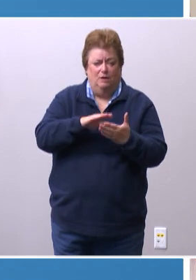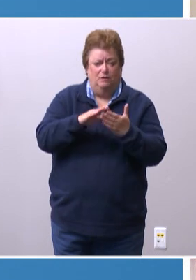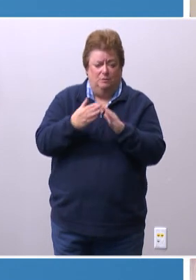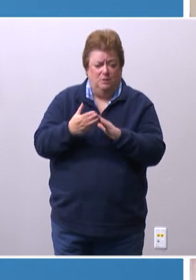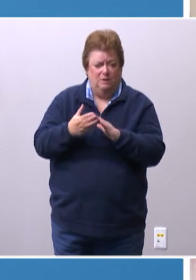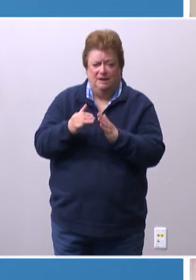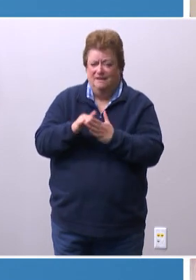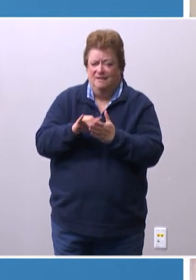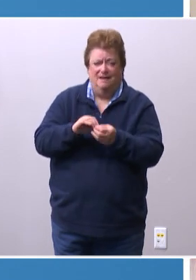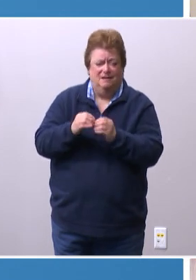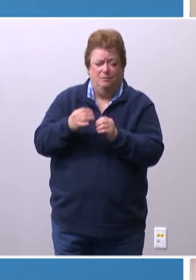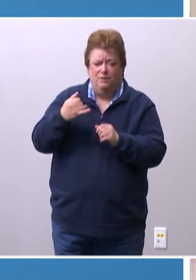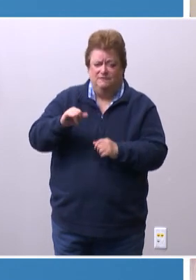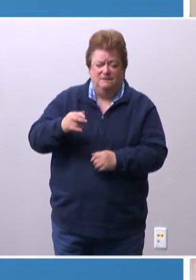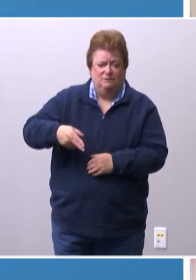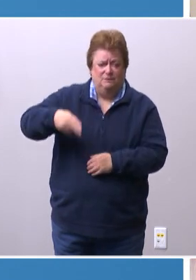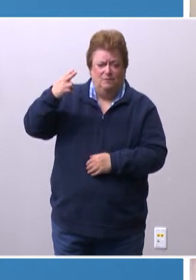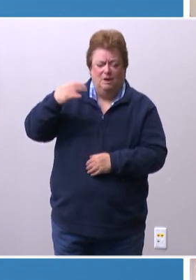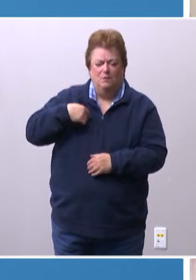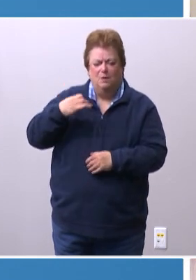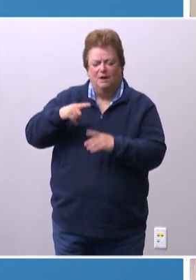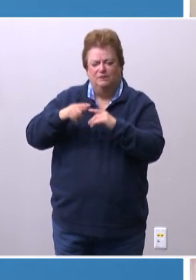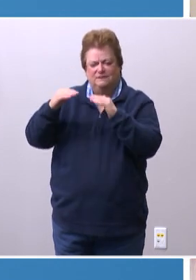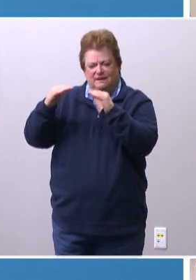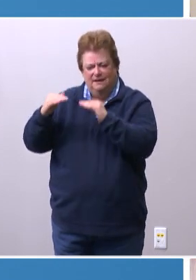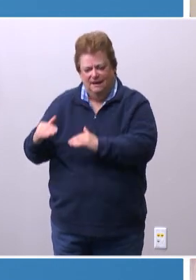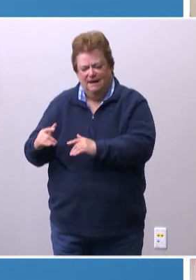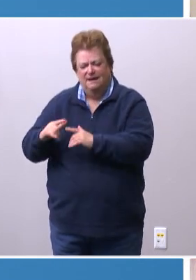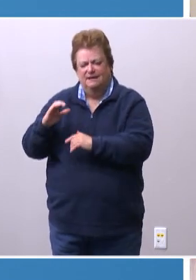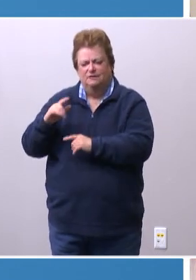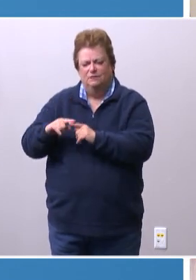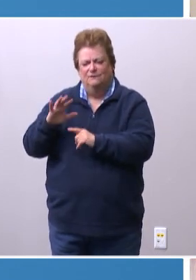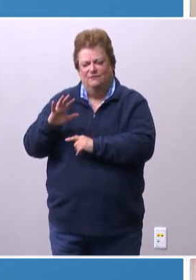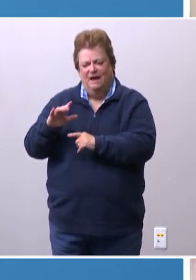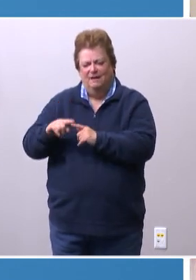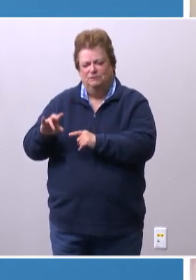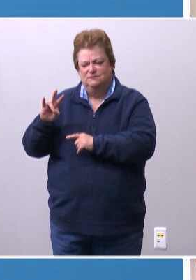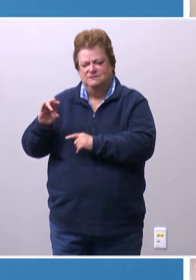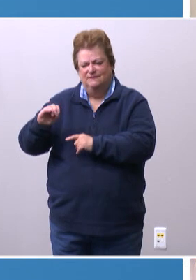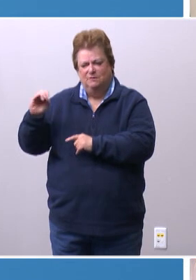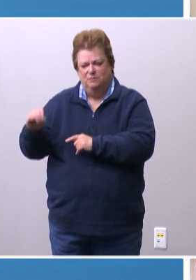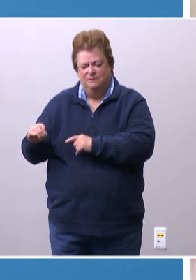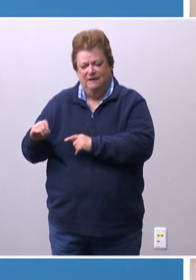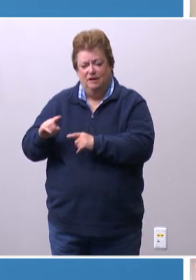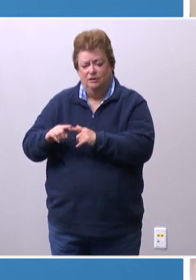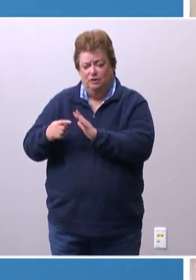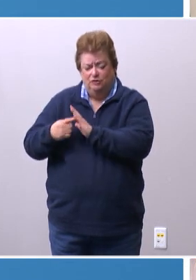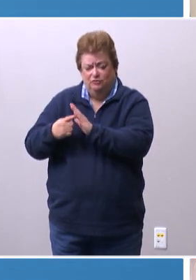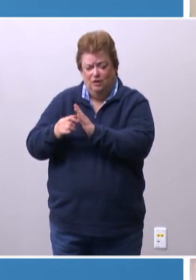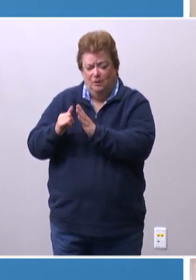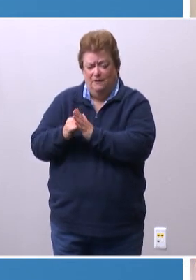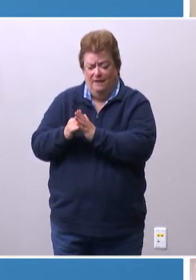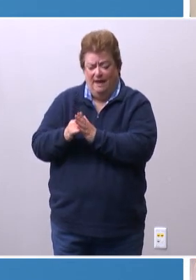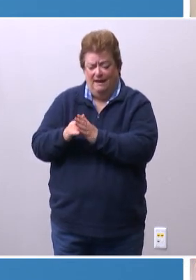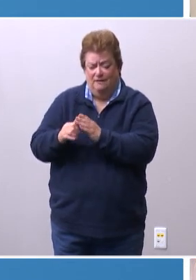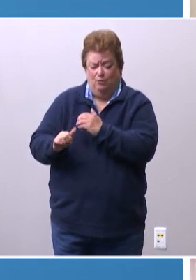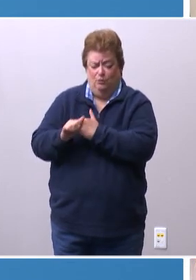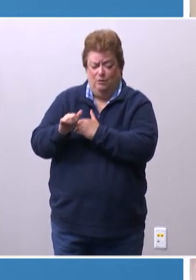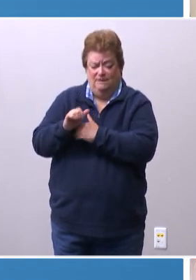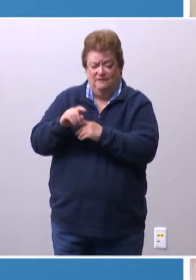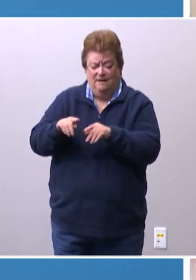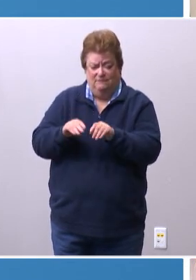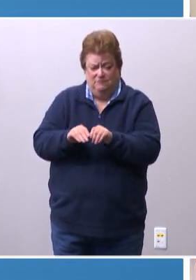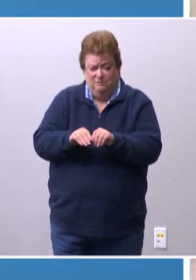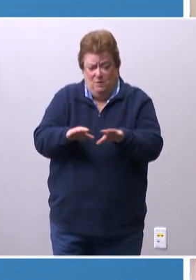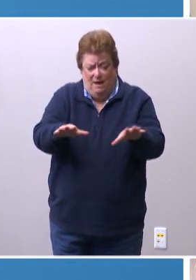to see a positivity rate down into 5 to 7% range to indicate that the risk of transmission in our community